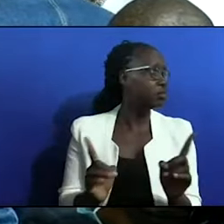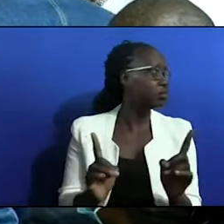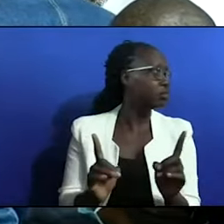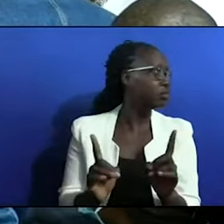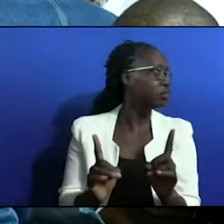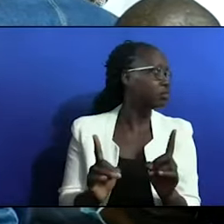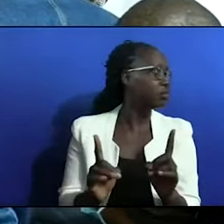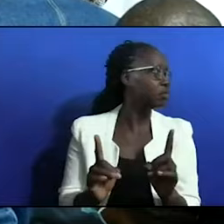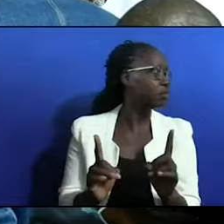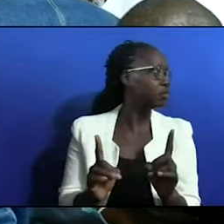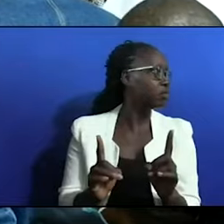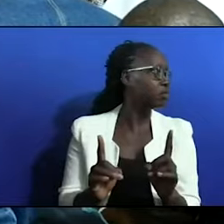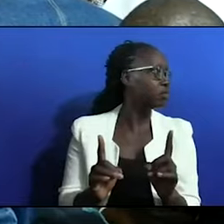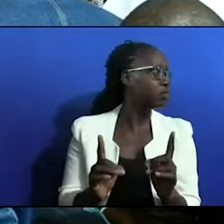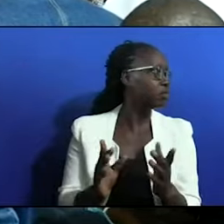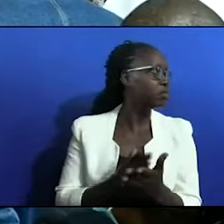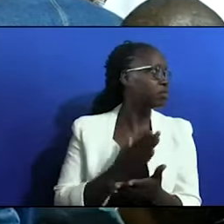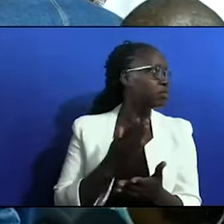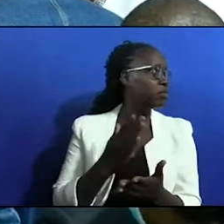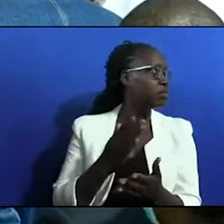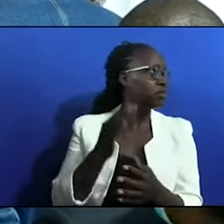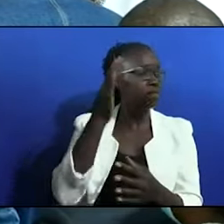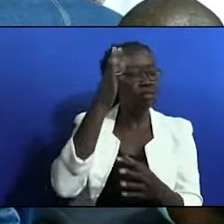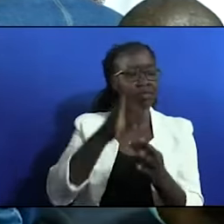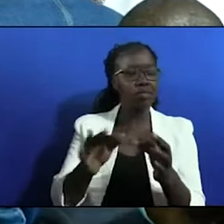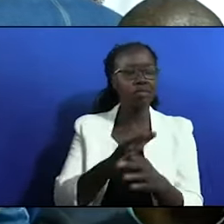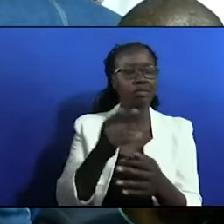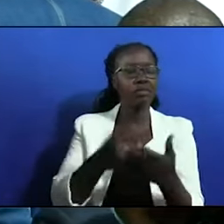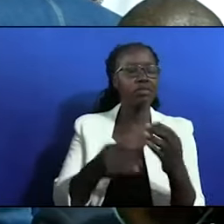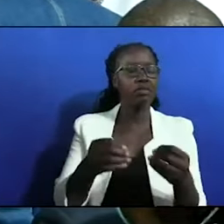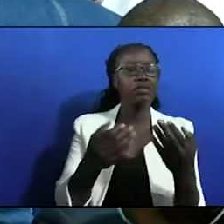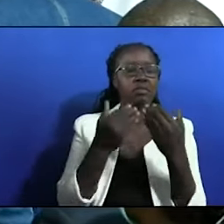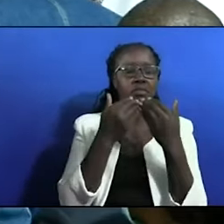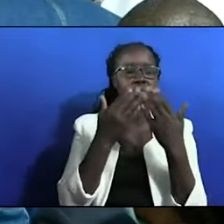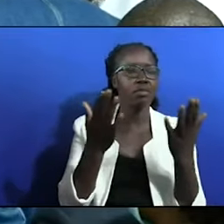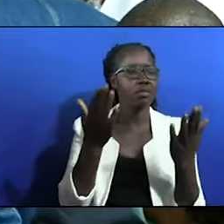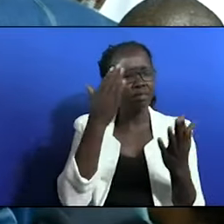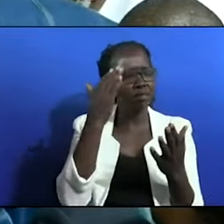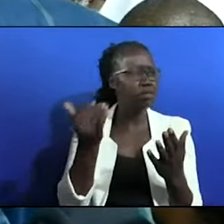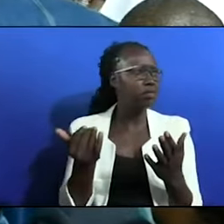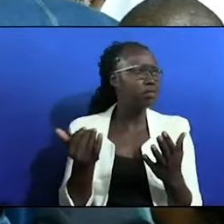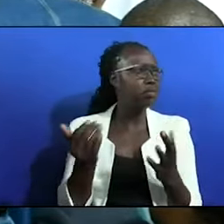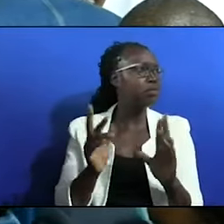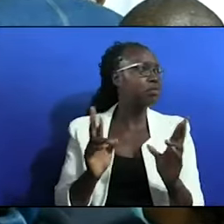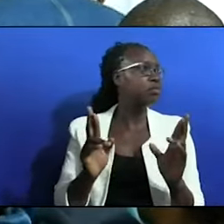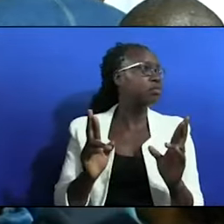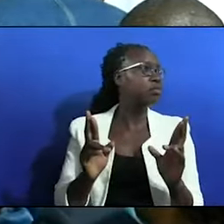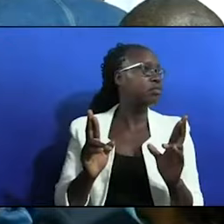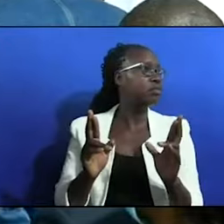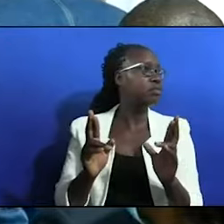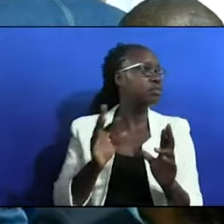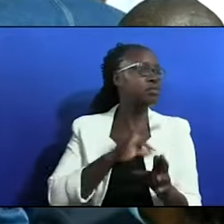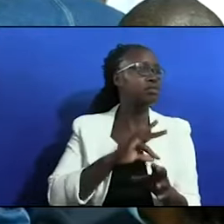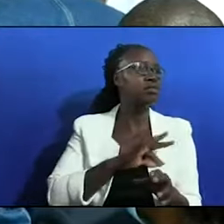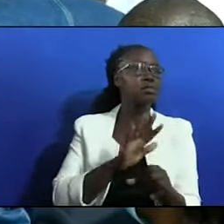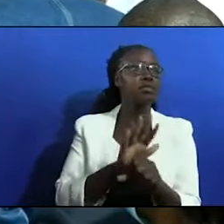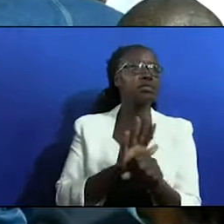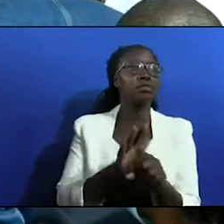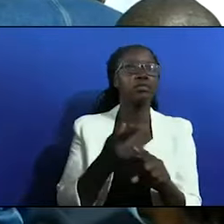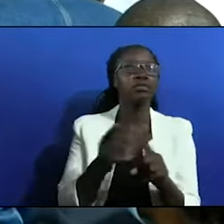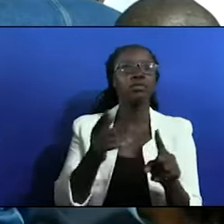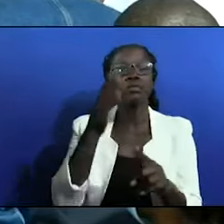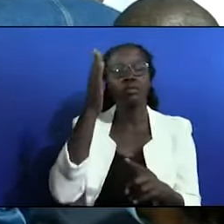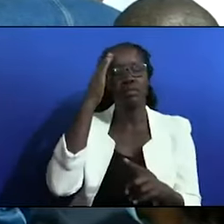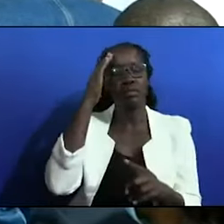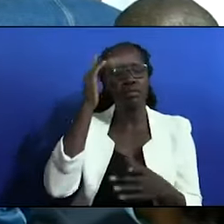us don't give a faithful tithe, a faithful offering, because we already earn too much. But did